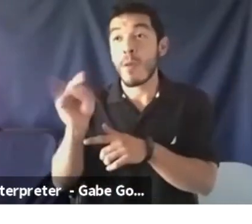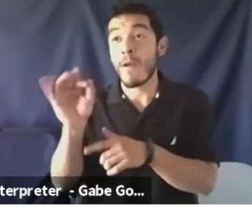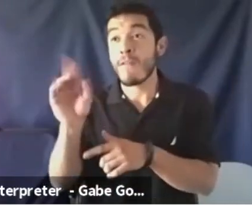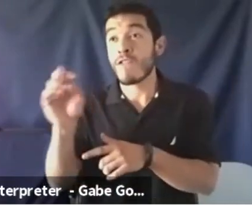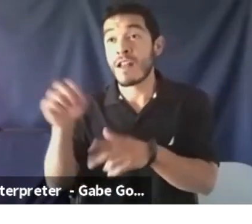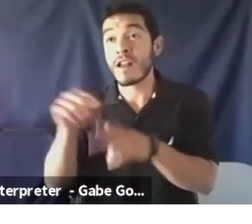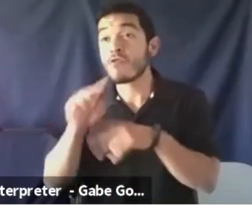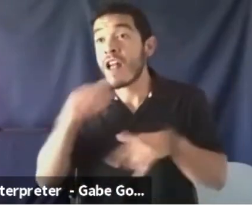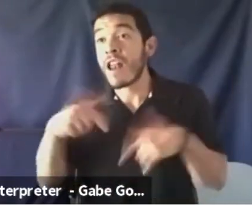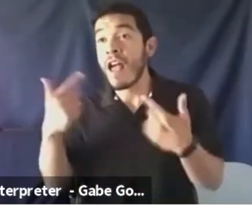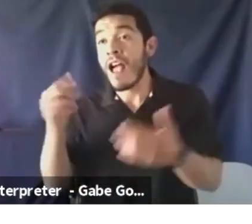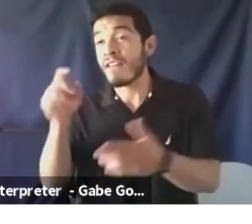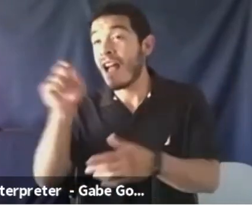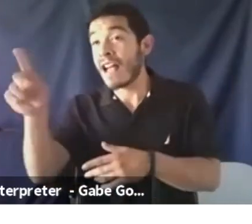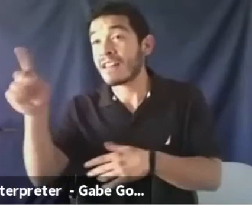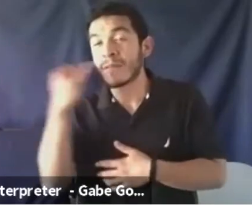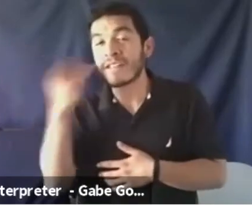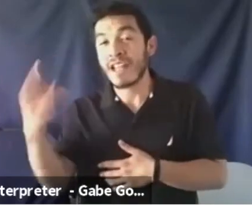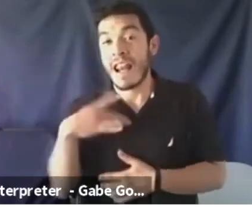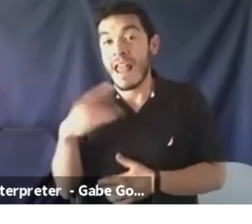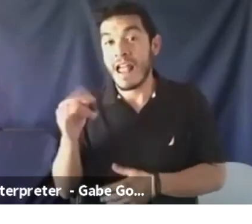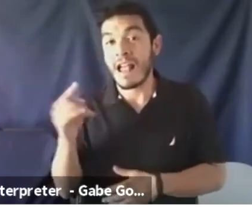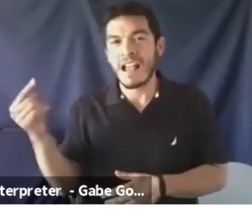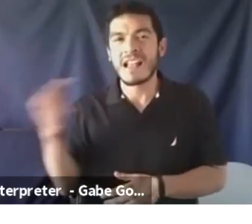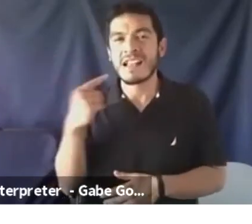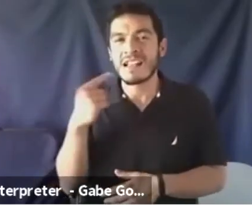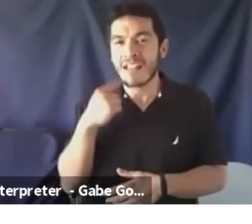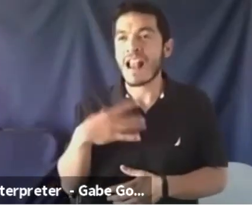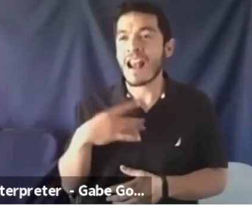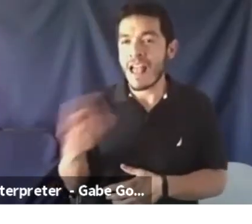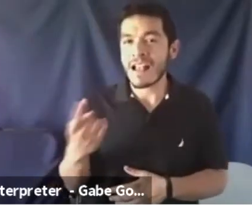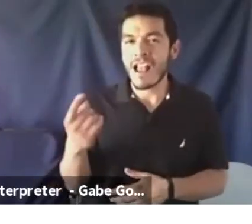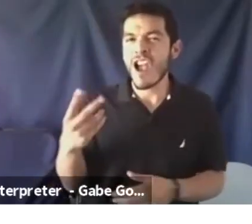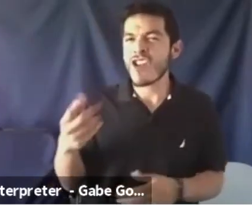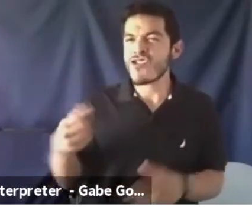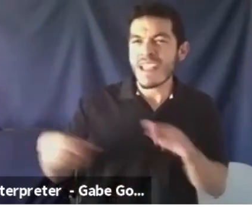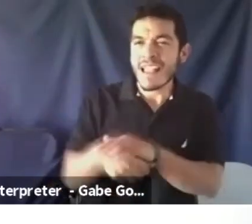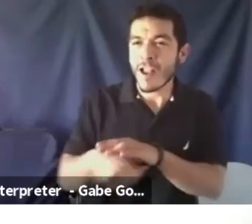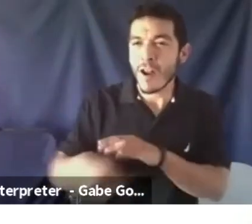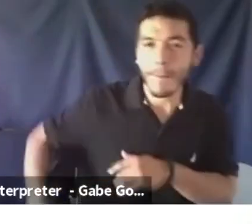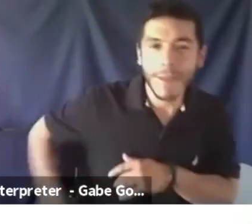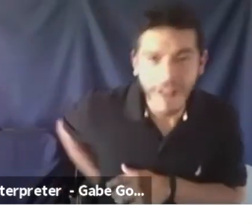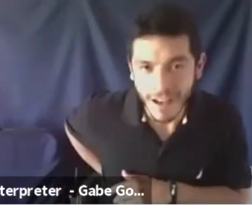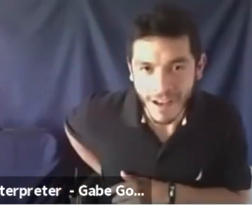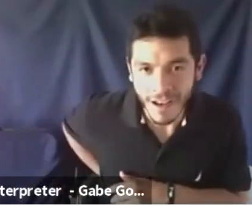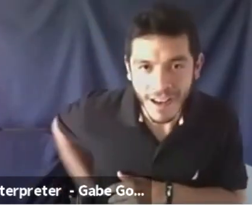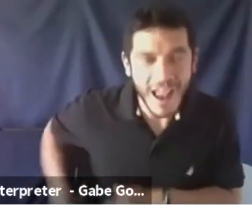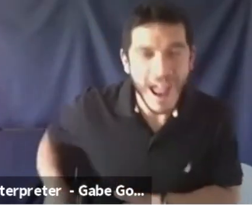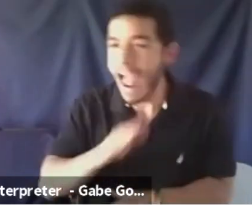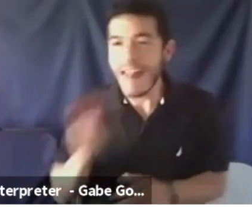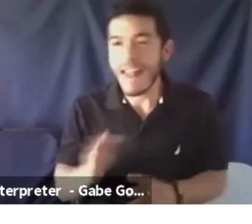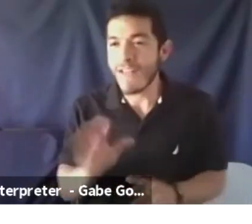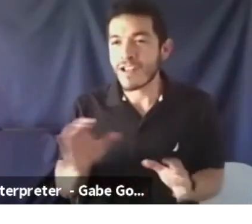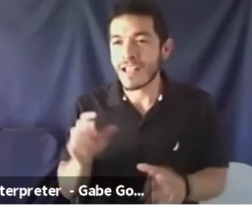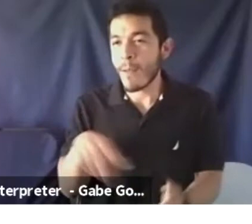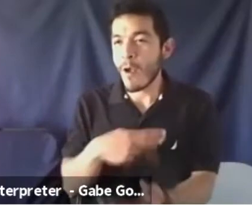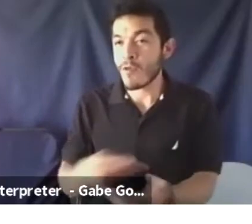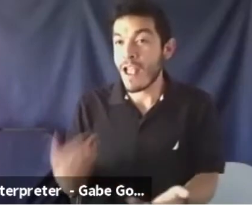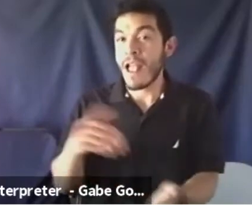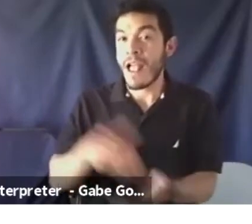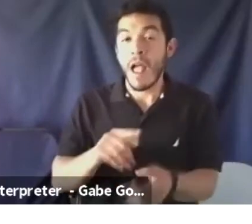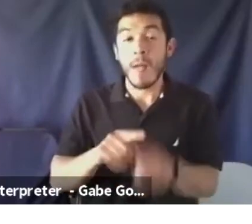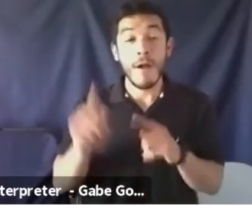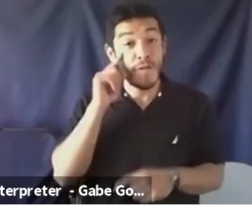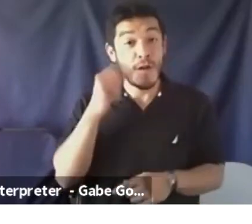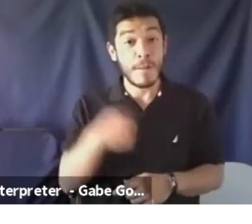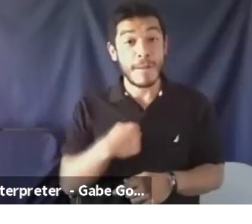him, if he liked poetry. And he said something that she said she hid her poetry book behind her back and like never did poetry again. But for me, I